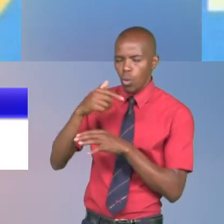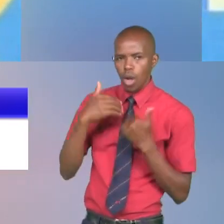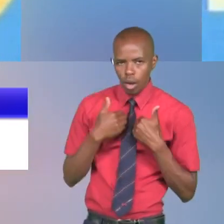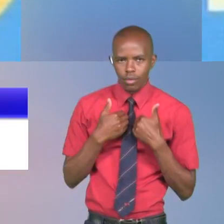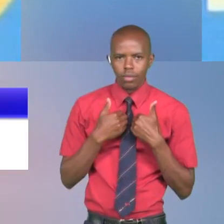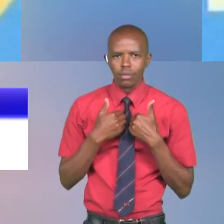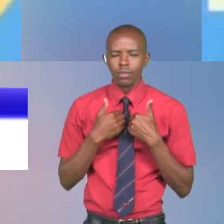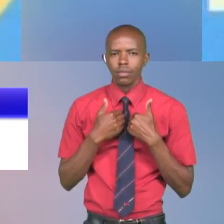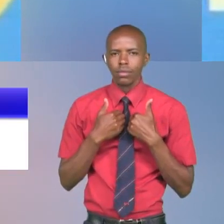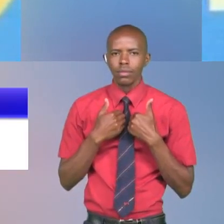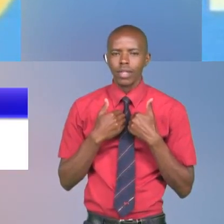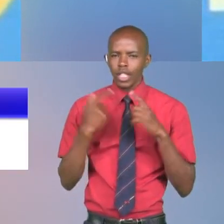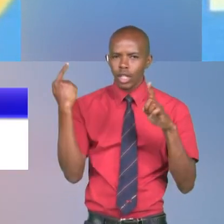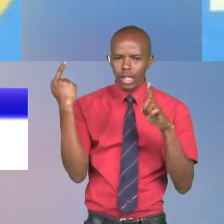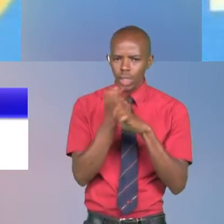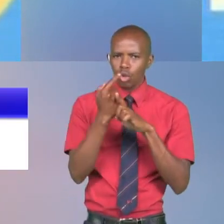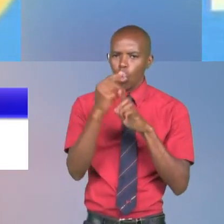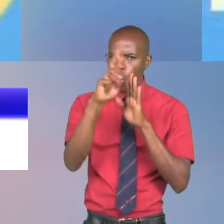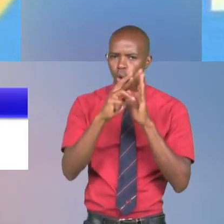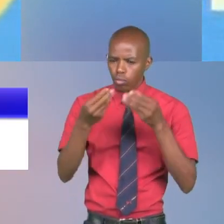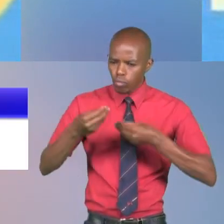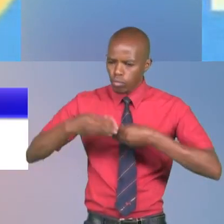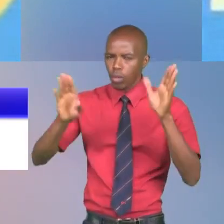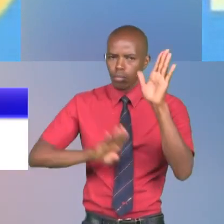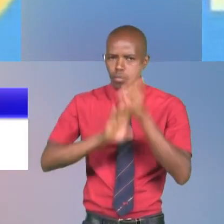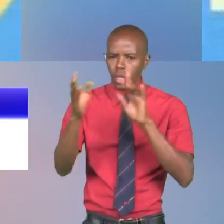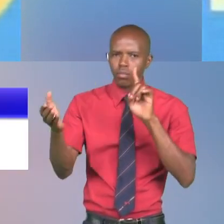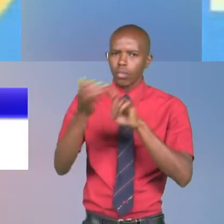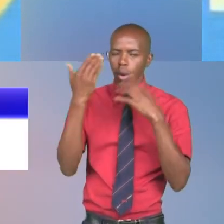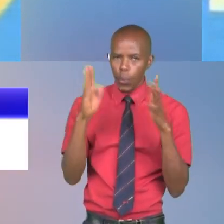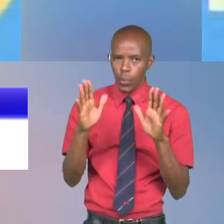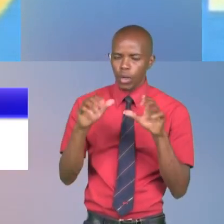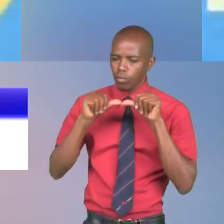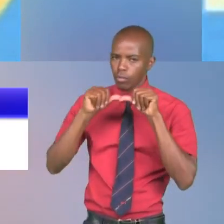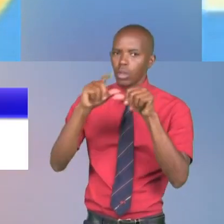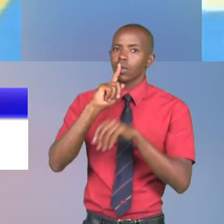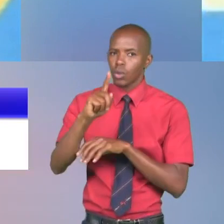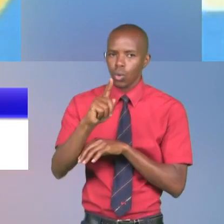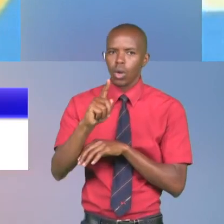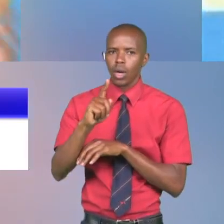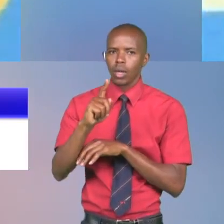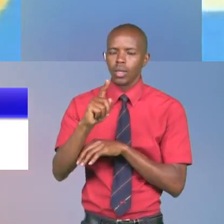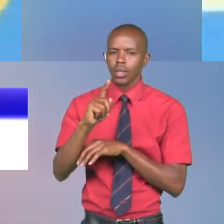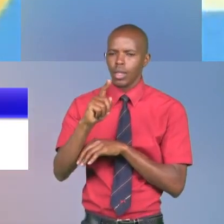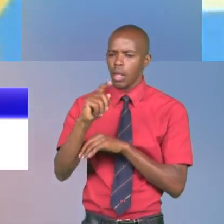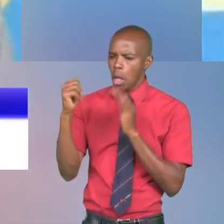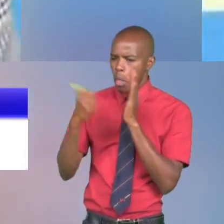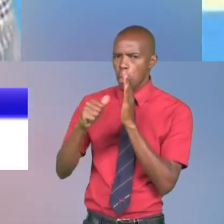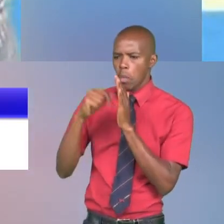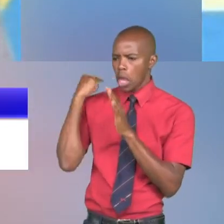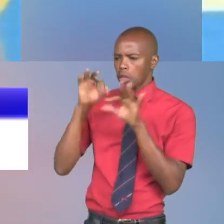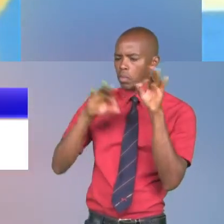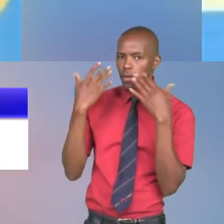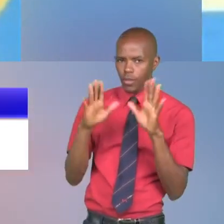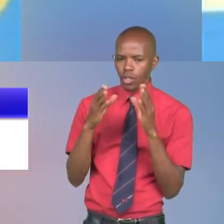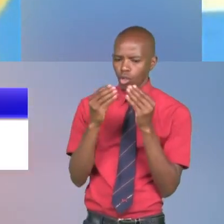we've developed a new redistribution list, and this is now then currently underway to ensure that that shortage that was described yesterday